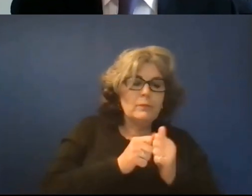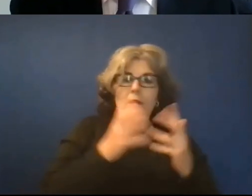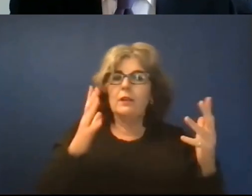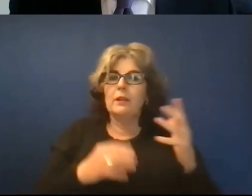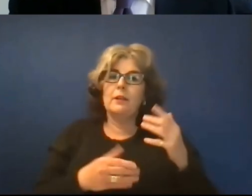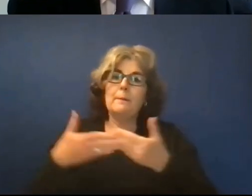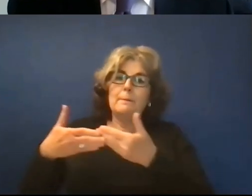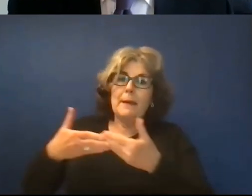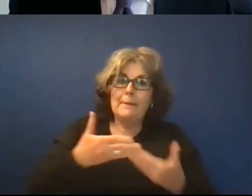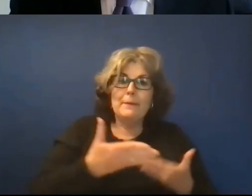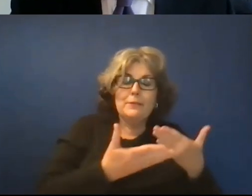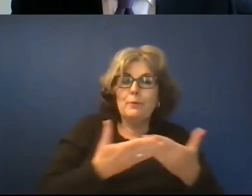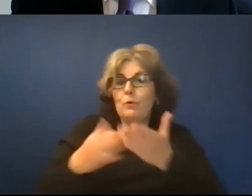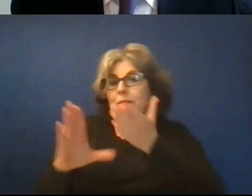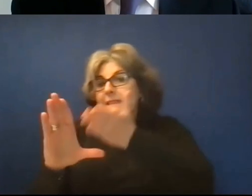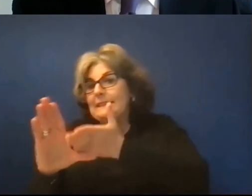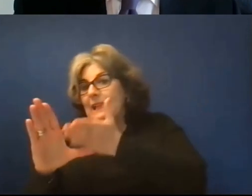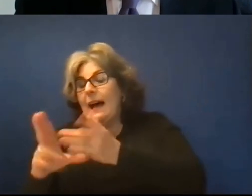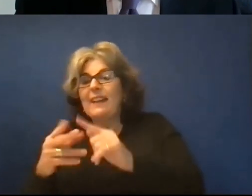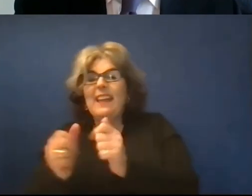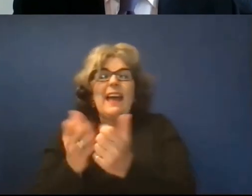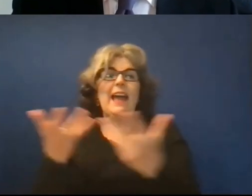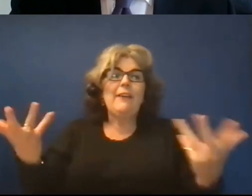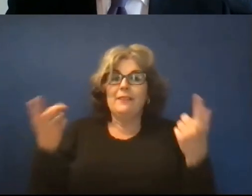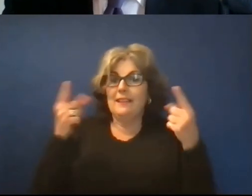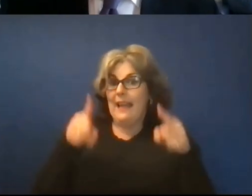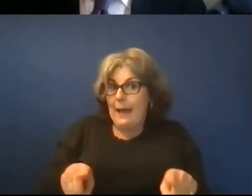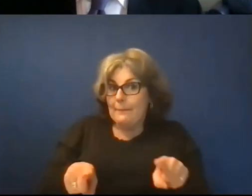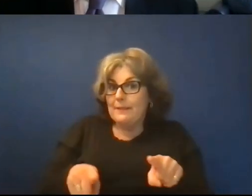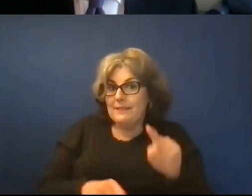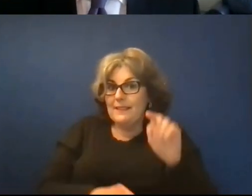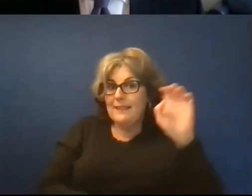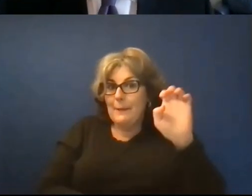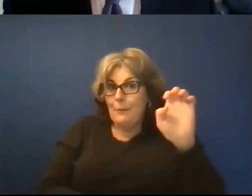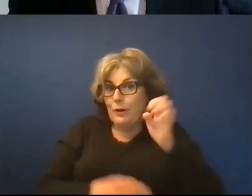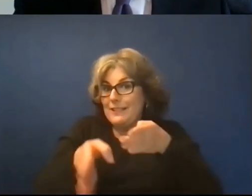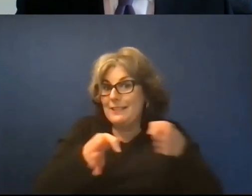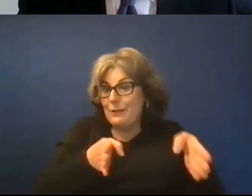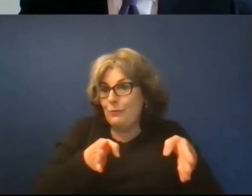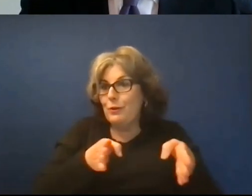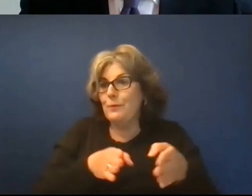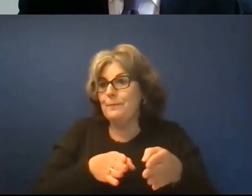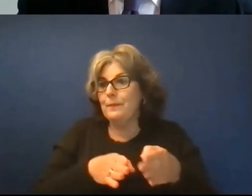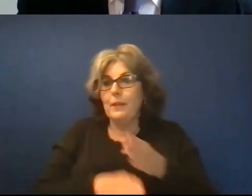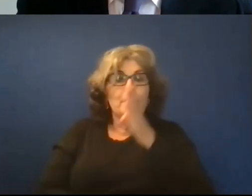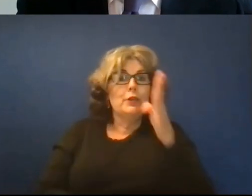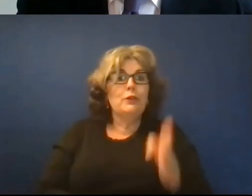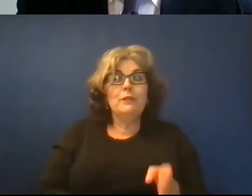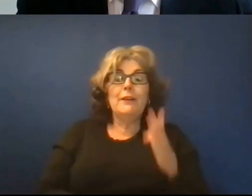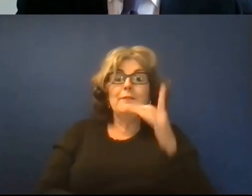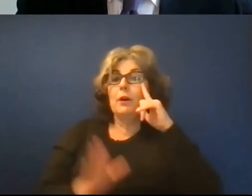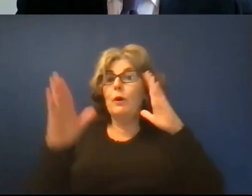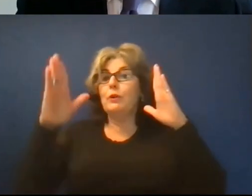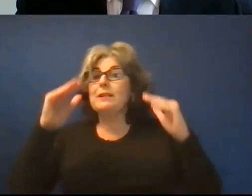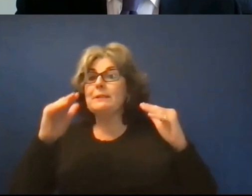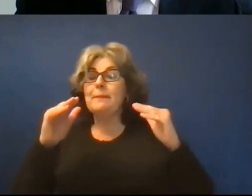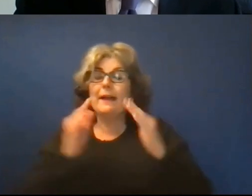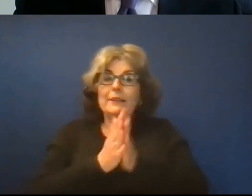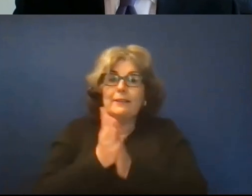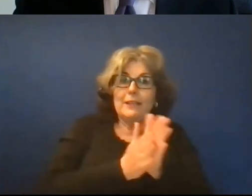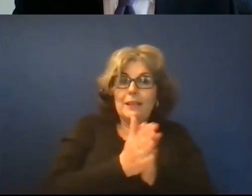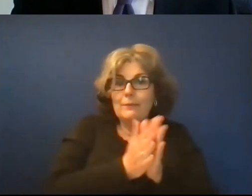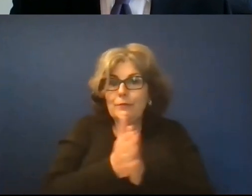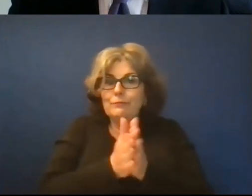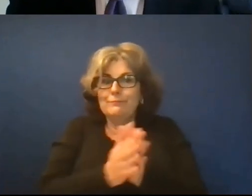a little bit of psych, a little bit of everything that you study in nursing school. So you just never know what you're going to get, and it keeps you on your toes every